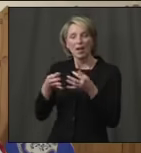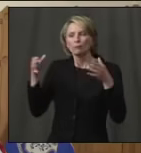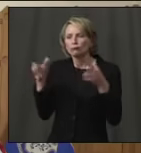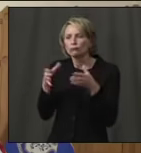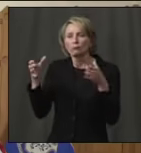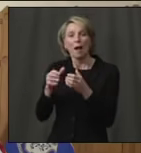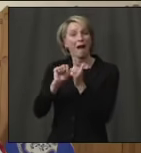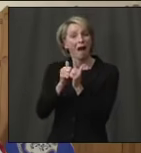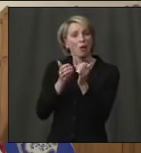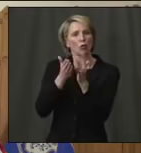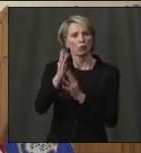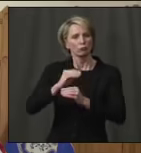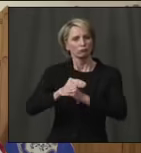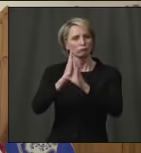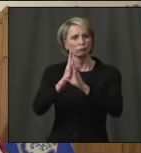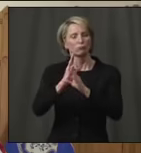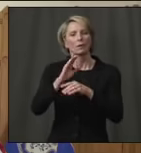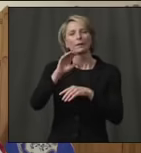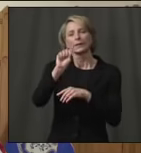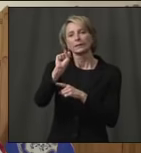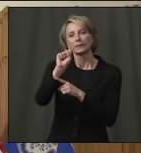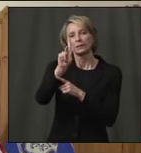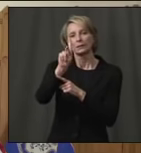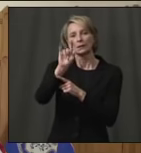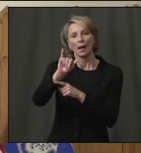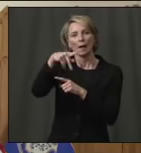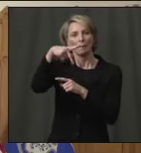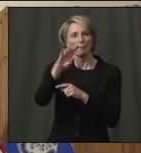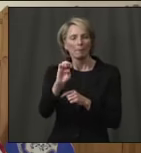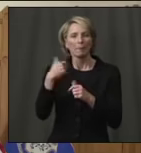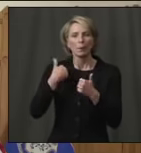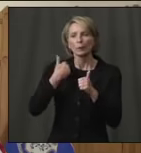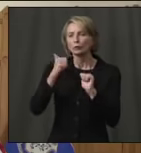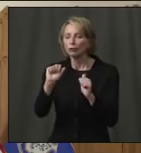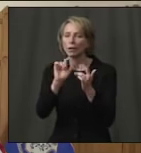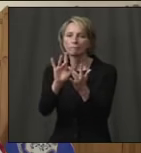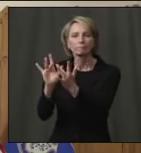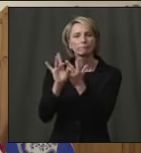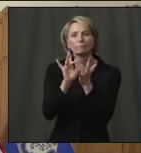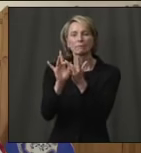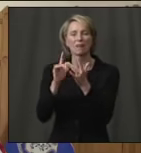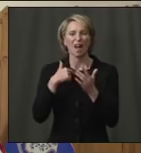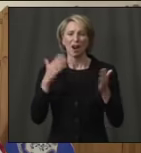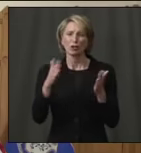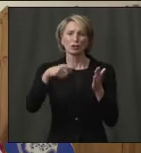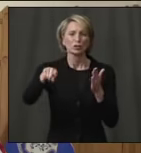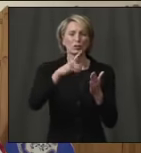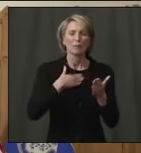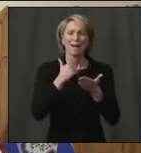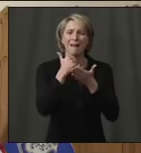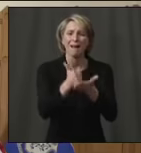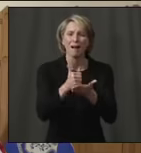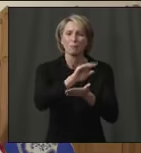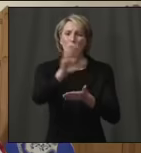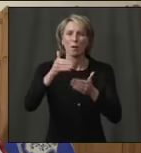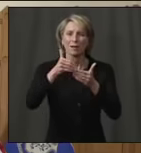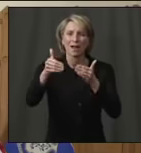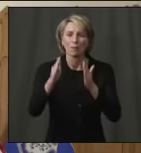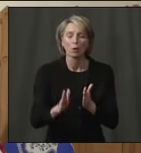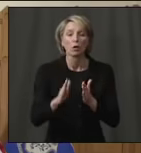keep connected and reaching out to people and helping your neighbor. If you still have your job, reaching